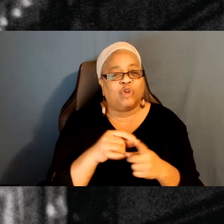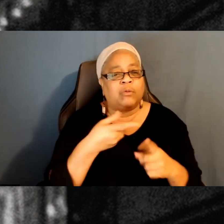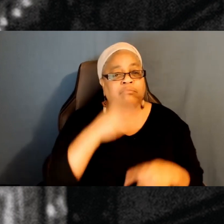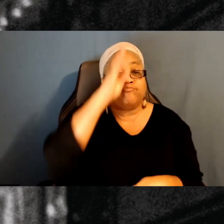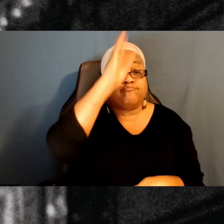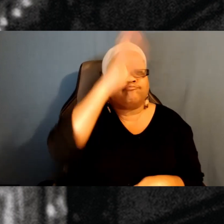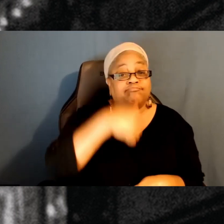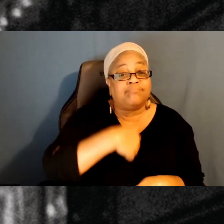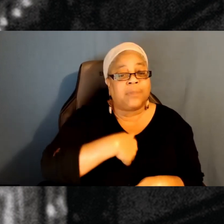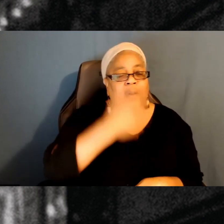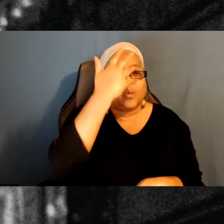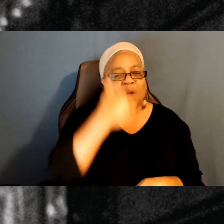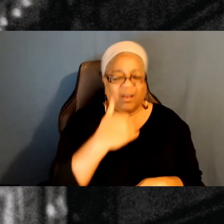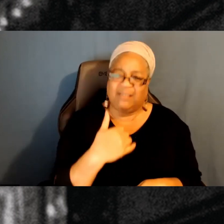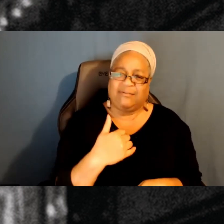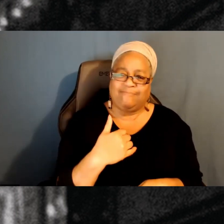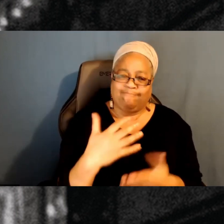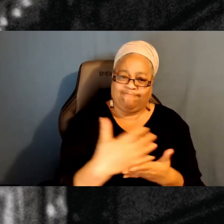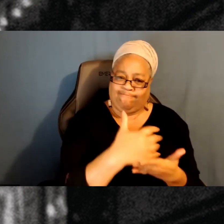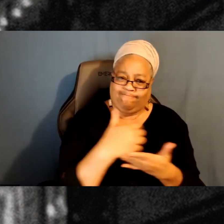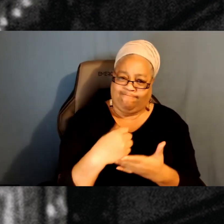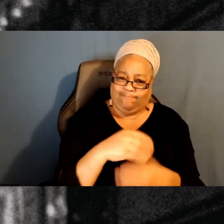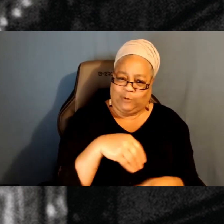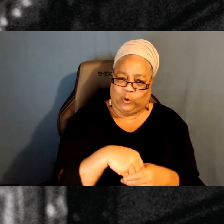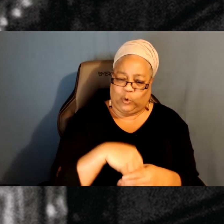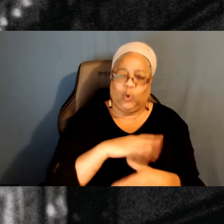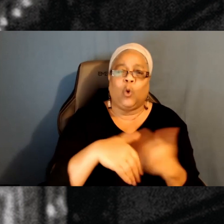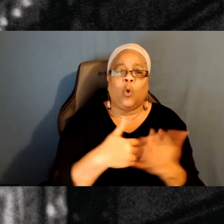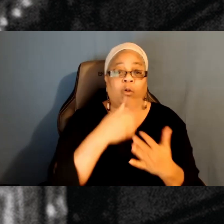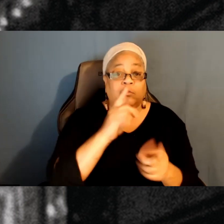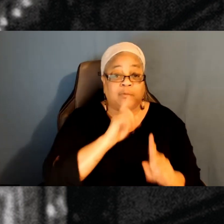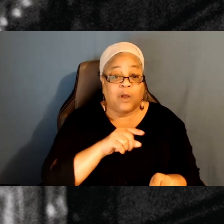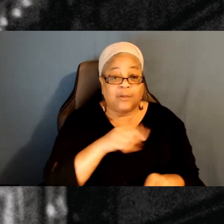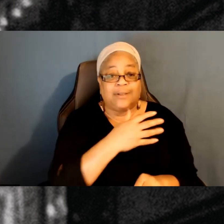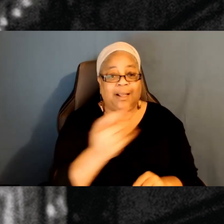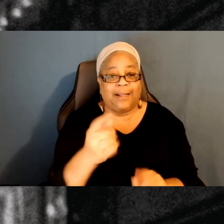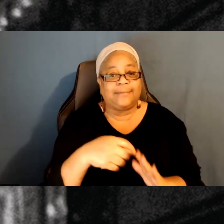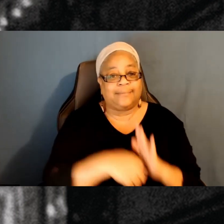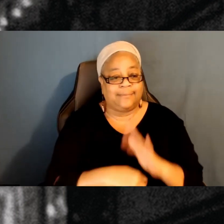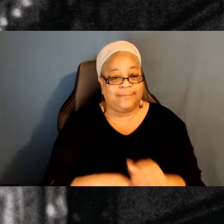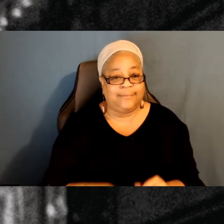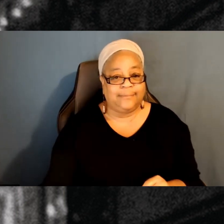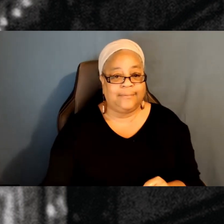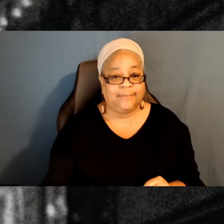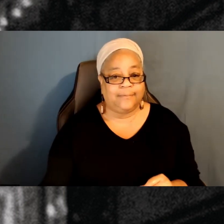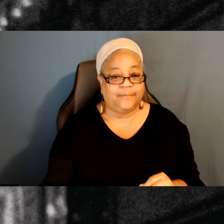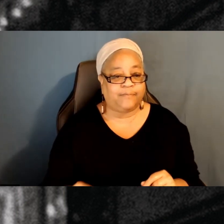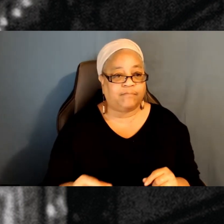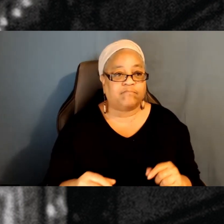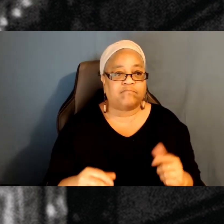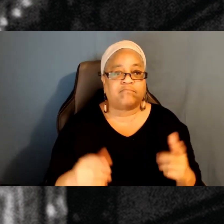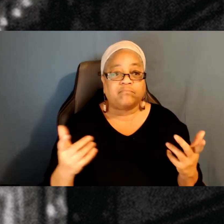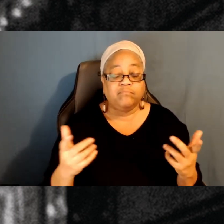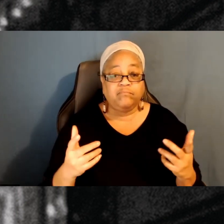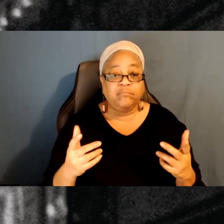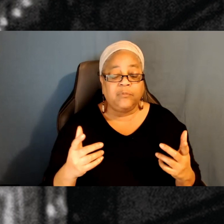to account for these responses and the intensity of them. It describes not necessarily a